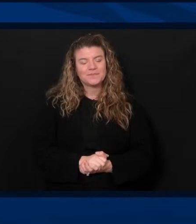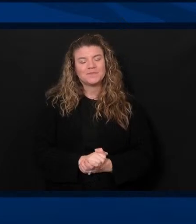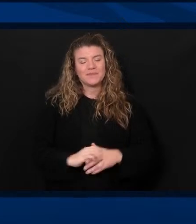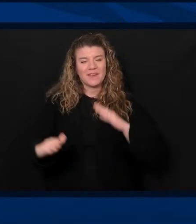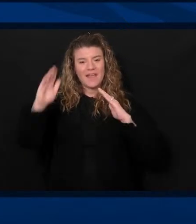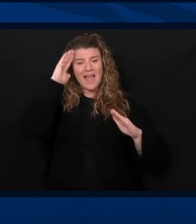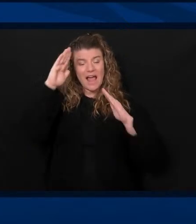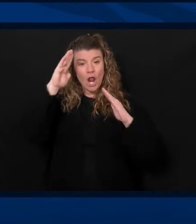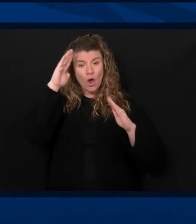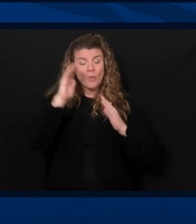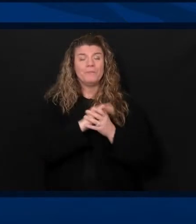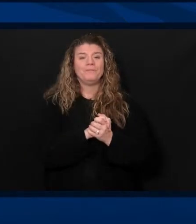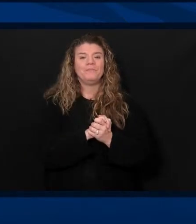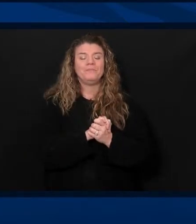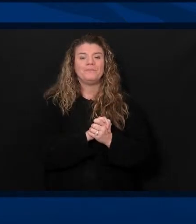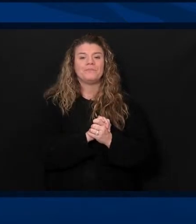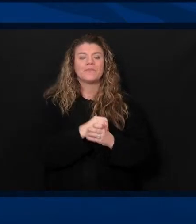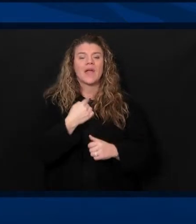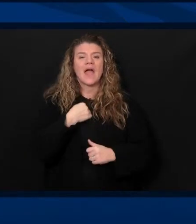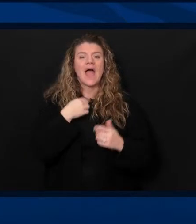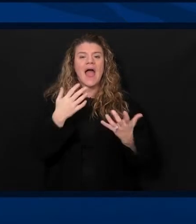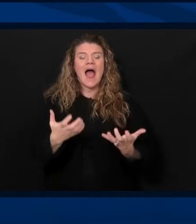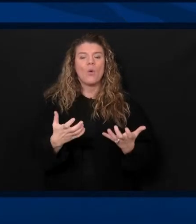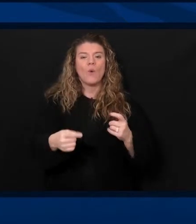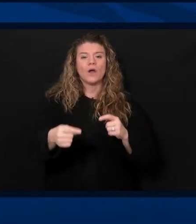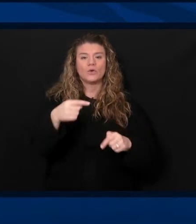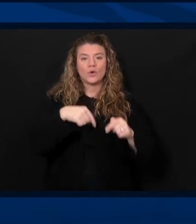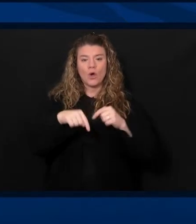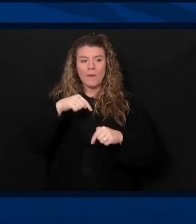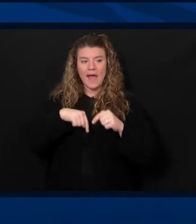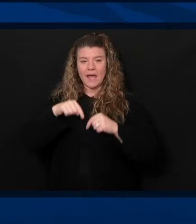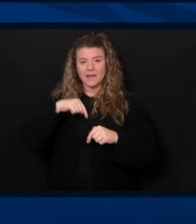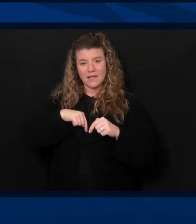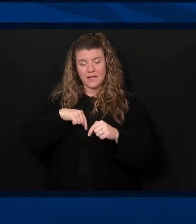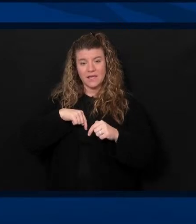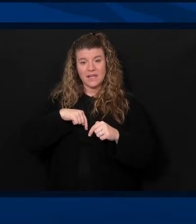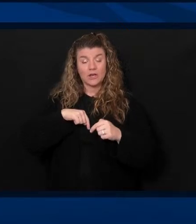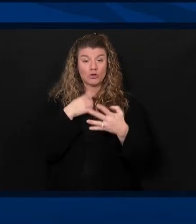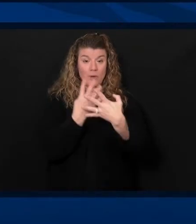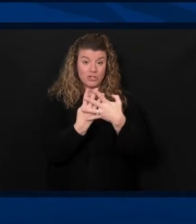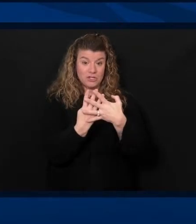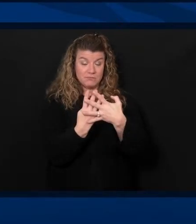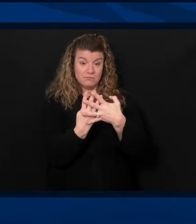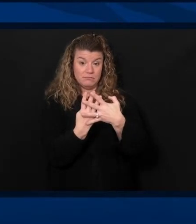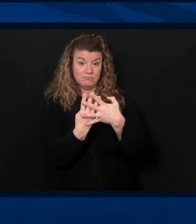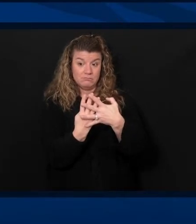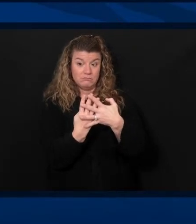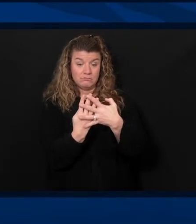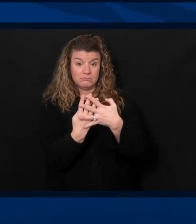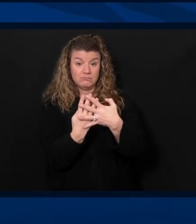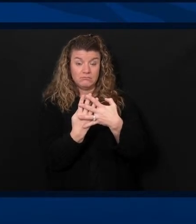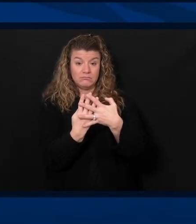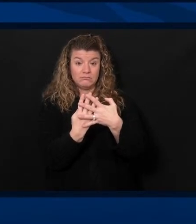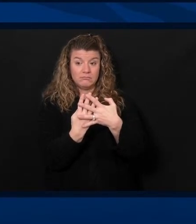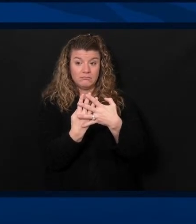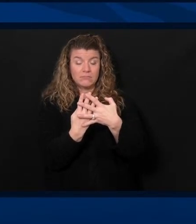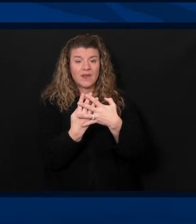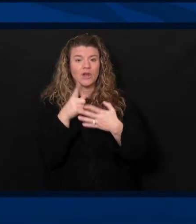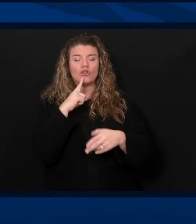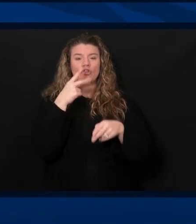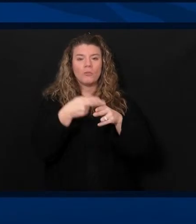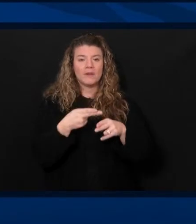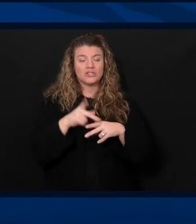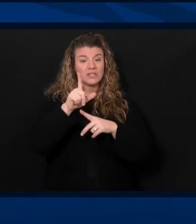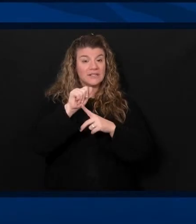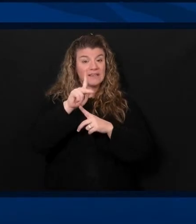Hello. So I want to go back to corrections, and like you mentioned,